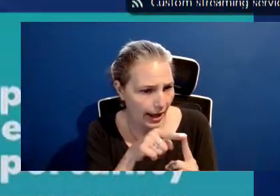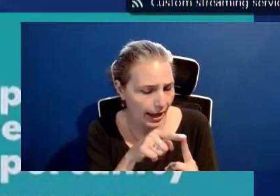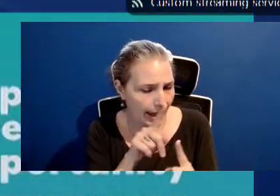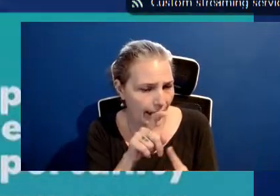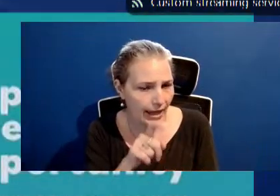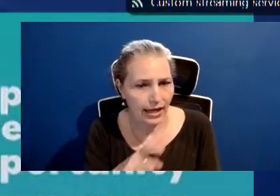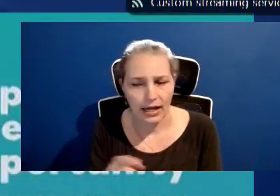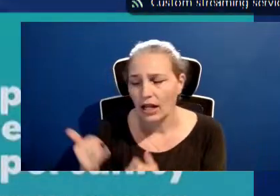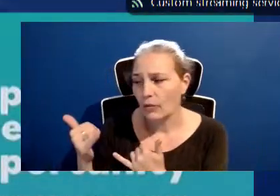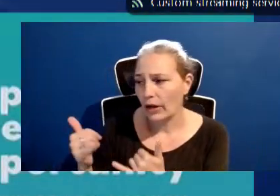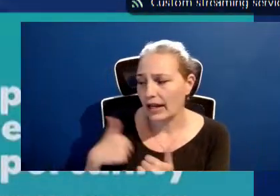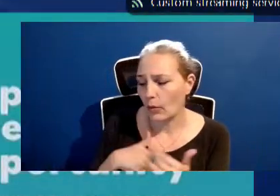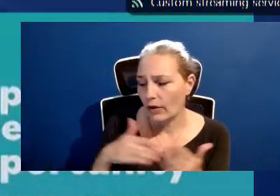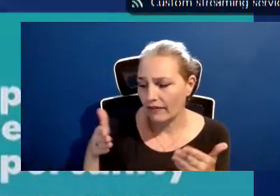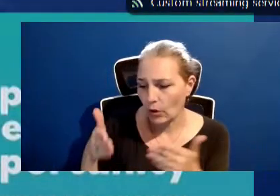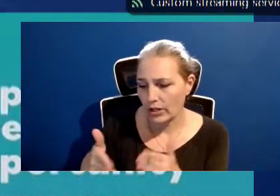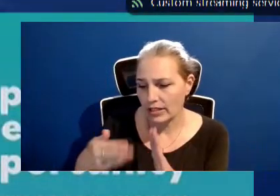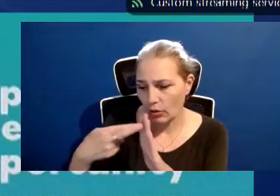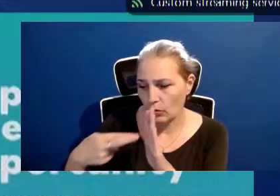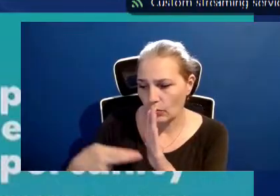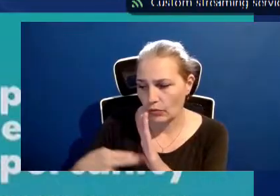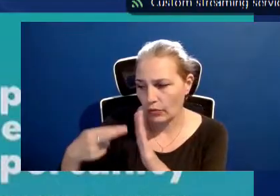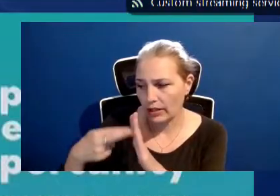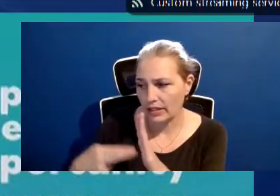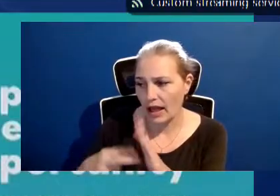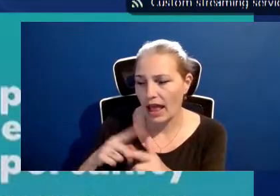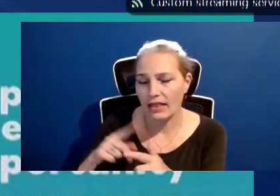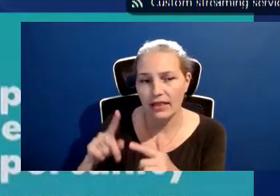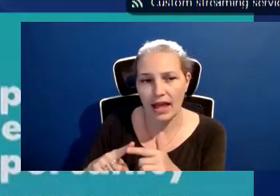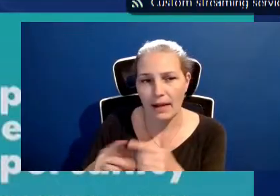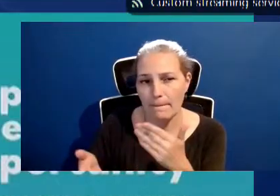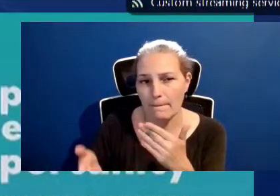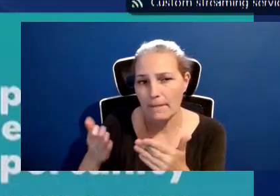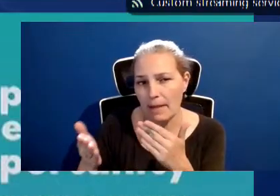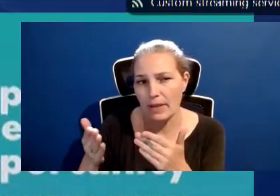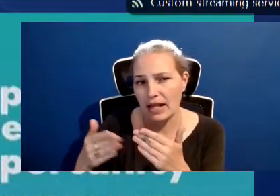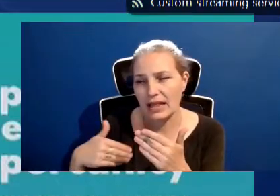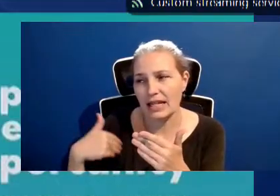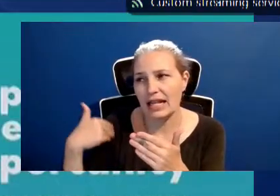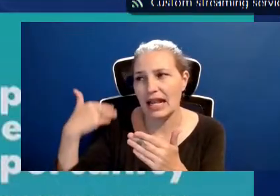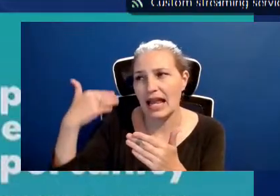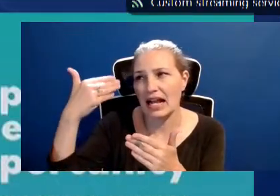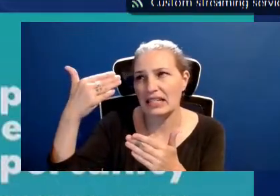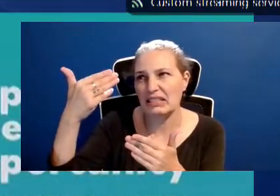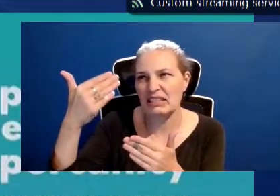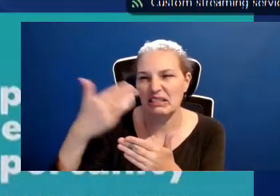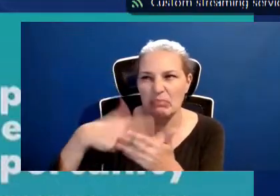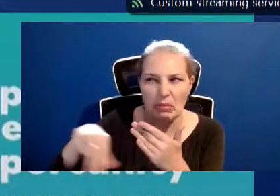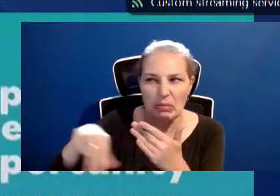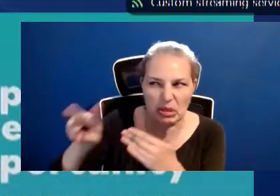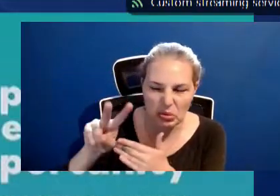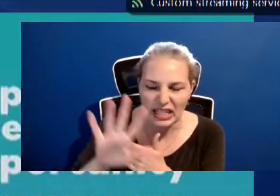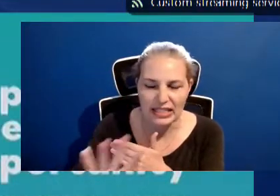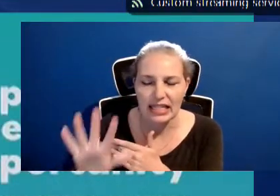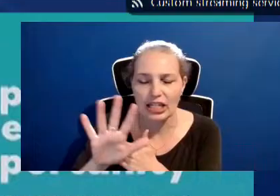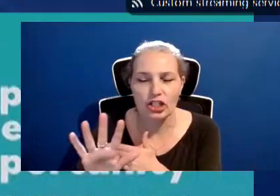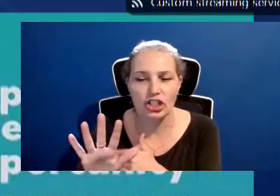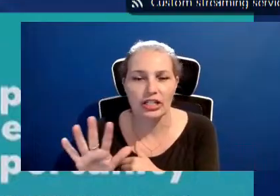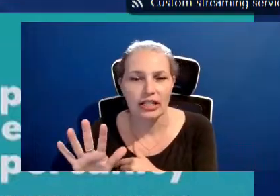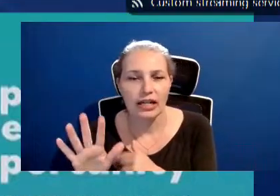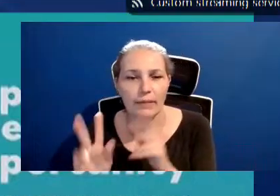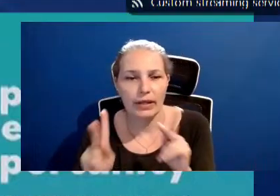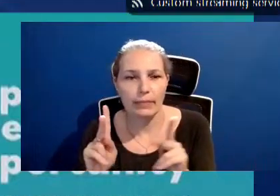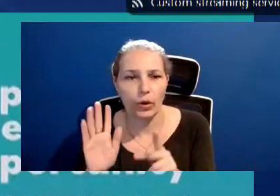As of right now, we're focusing on signups, and then I probably in the next couple of weeks or so, people will start